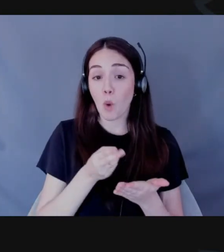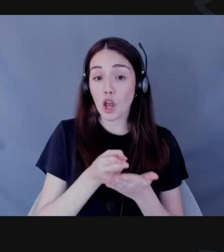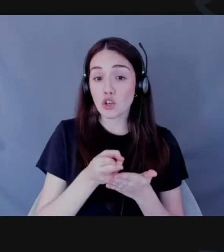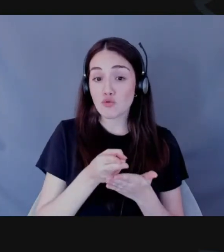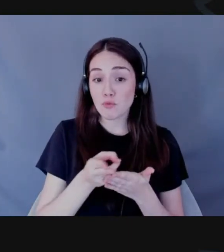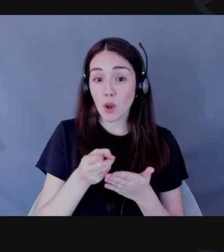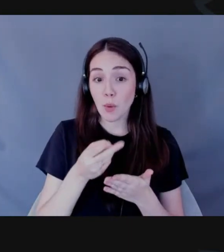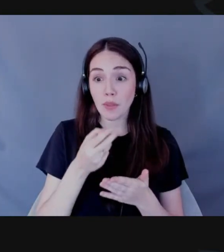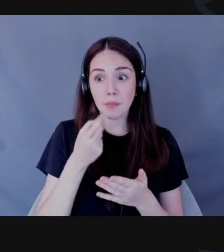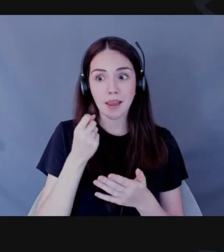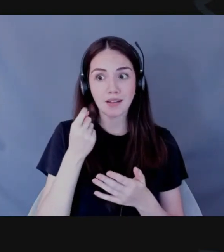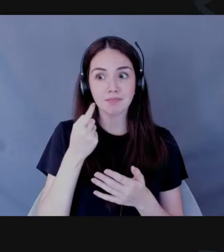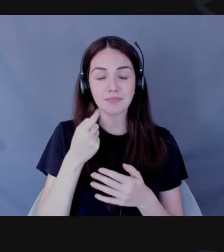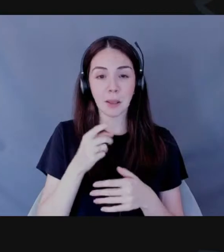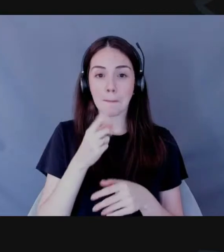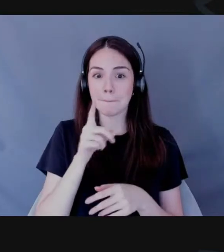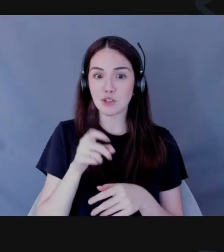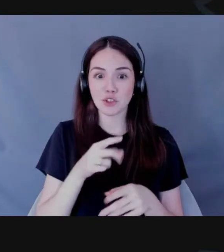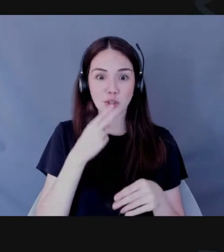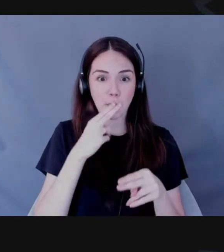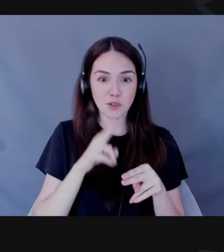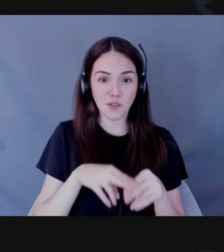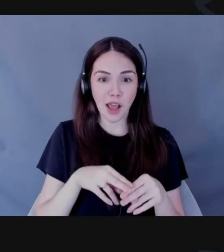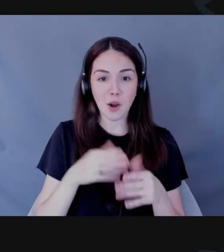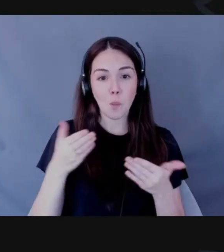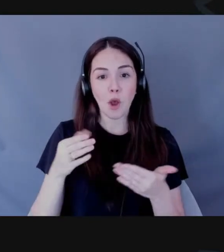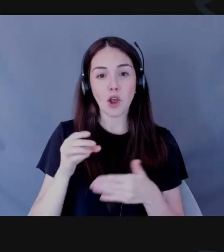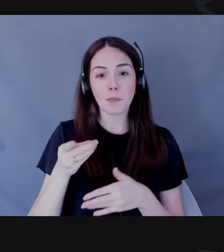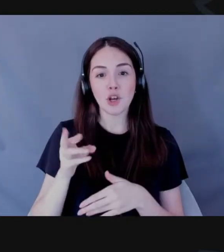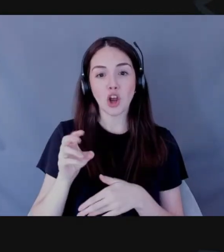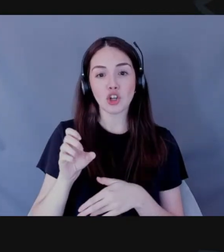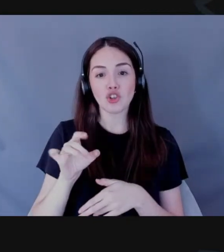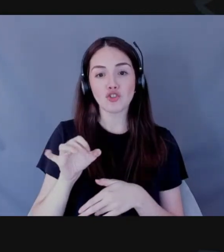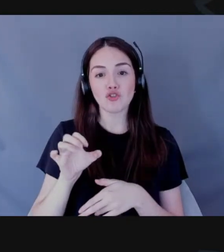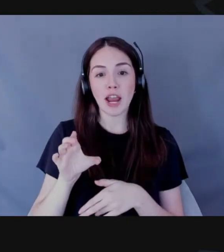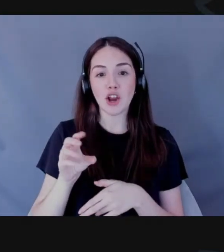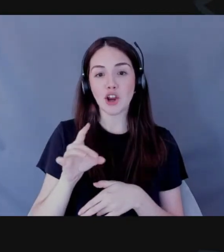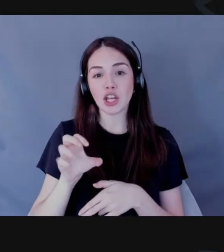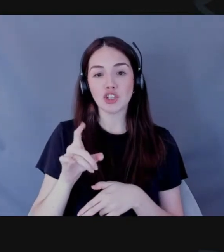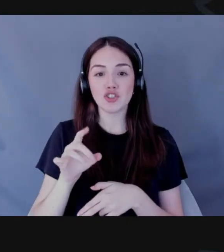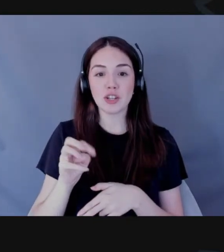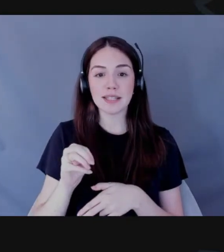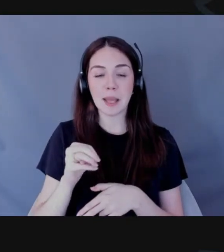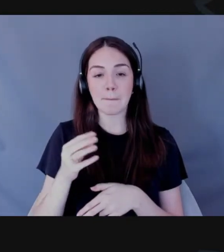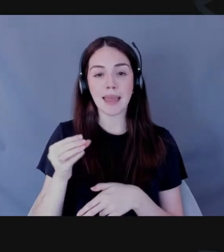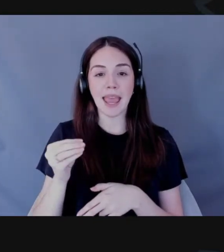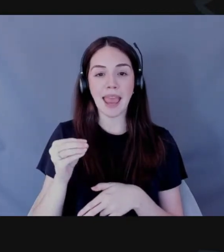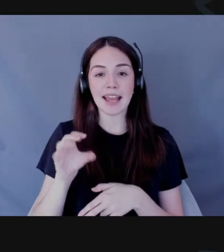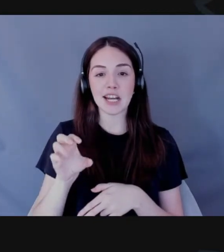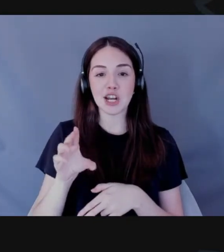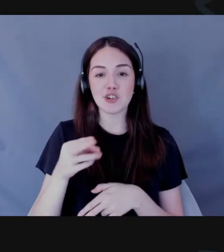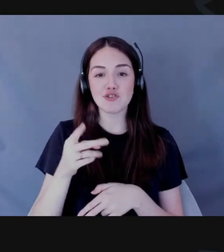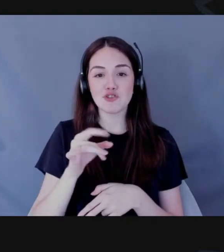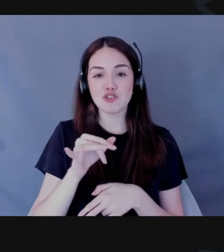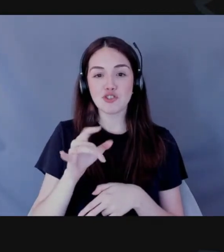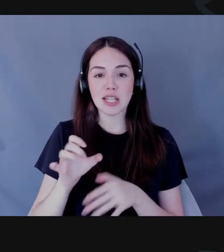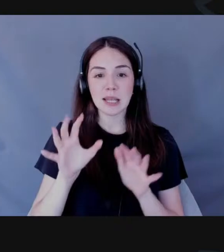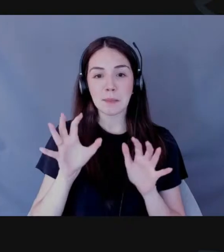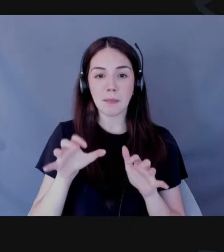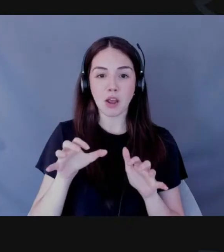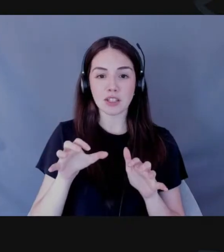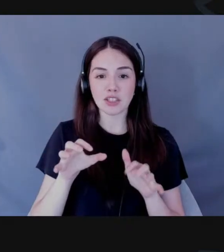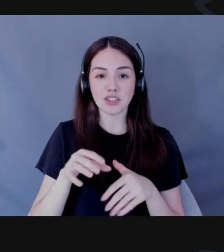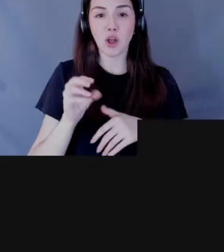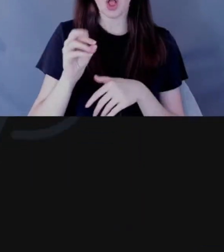fun? Please welcome Dr. Eric Cheezum and Chessie, the anomalous sea monster of lore.